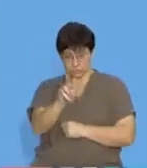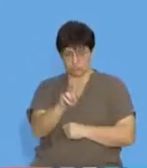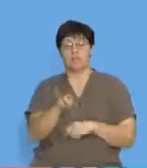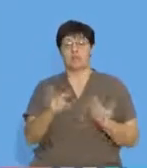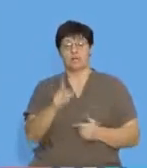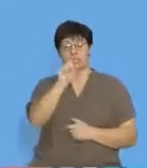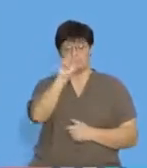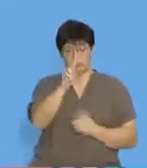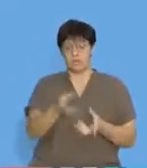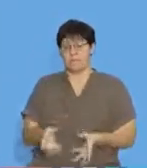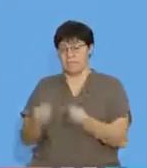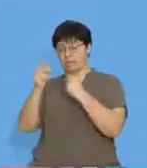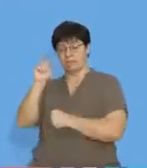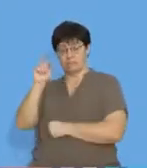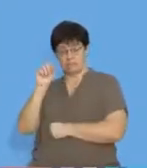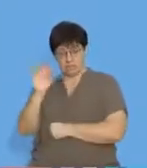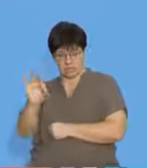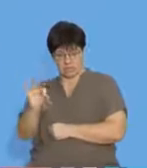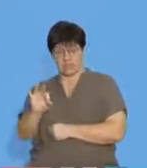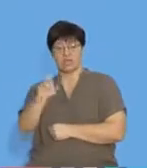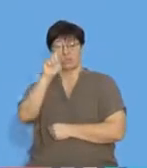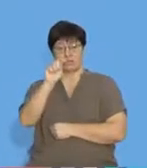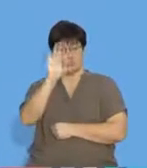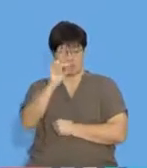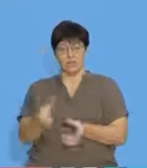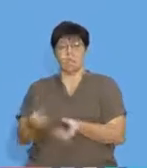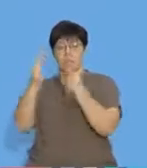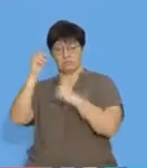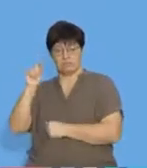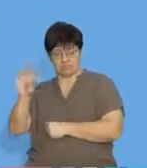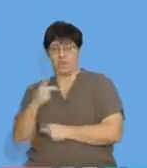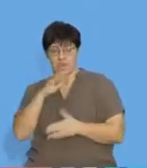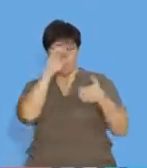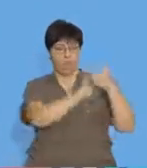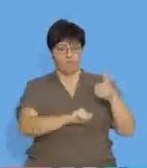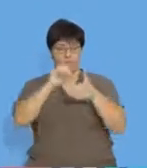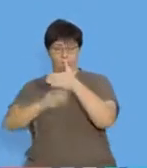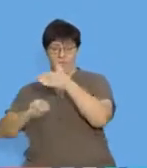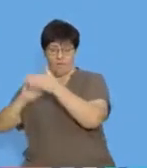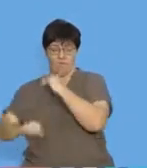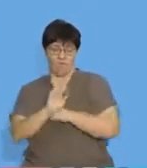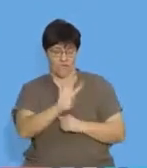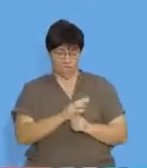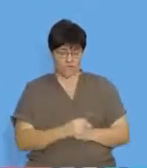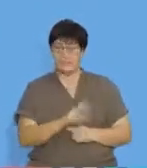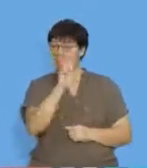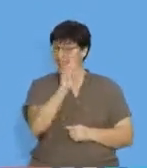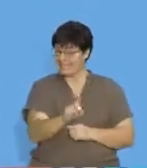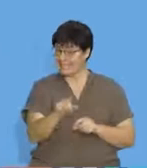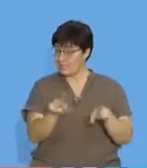to term 3, going on, I had to subtract 4. So D is equal